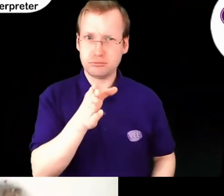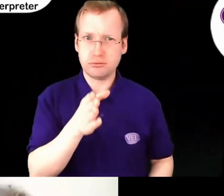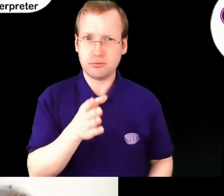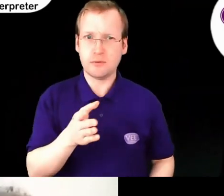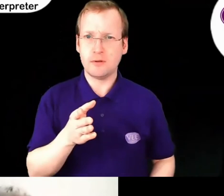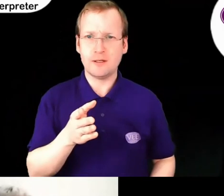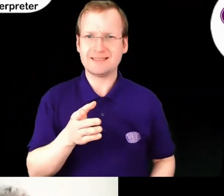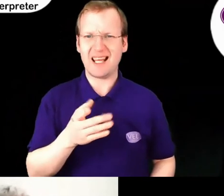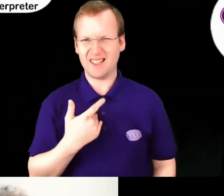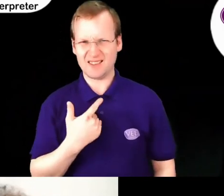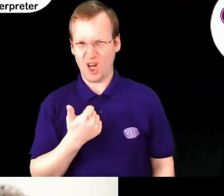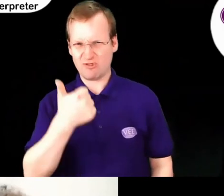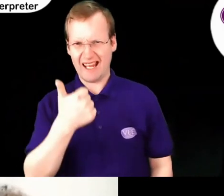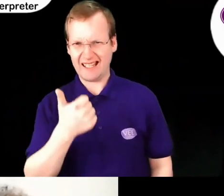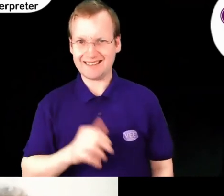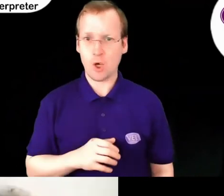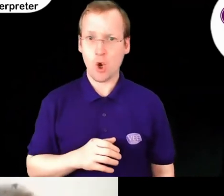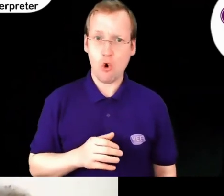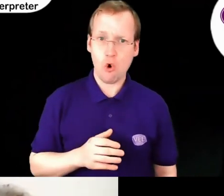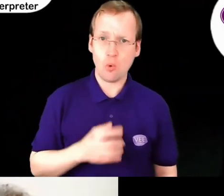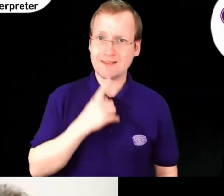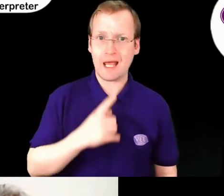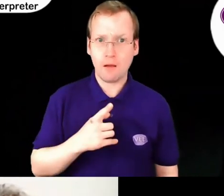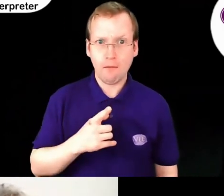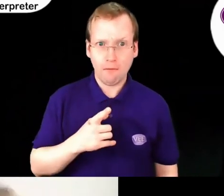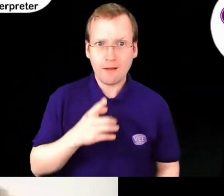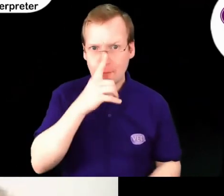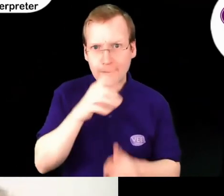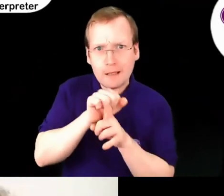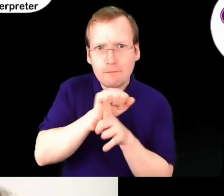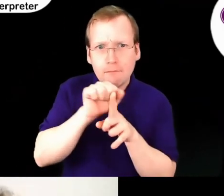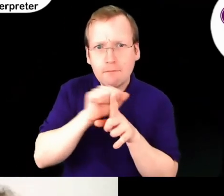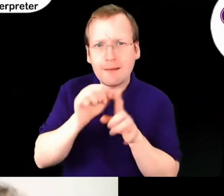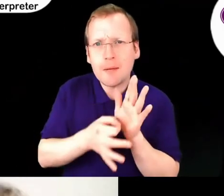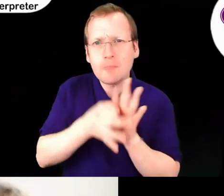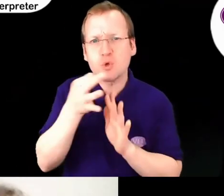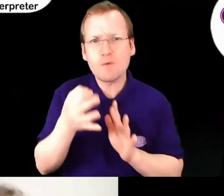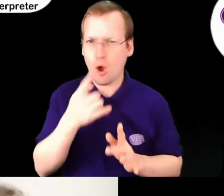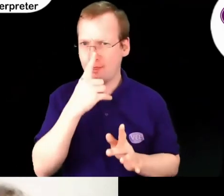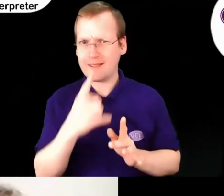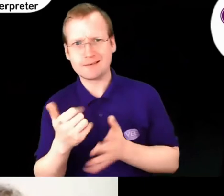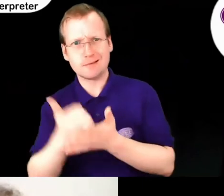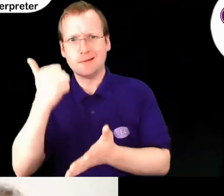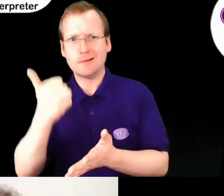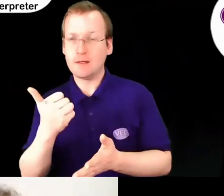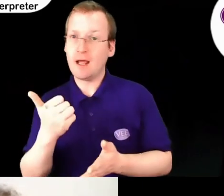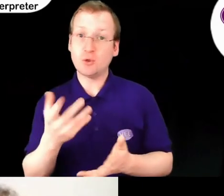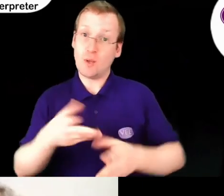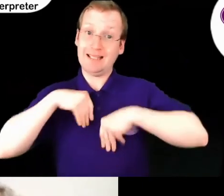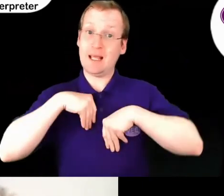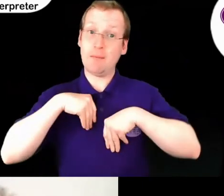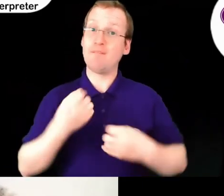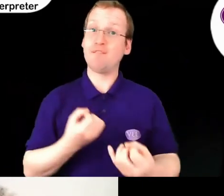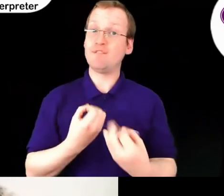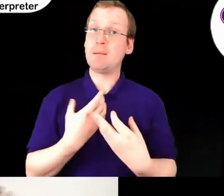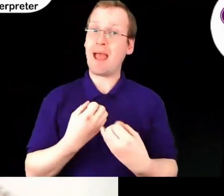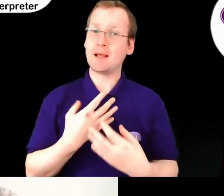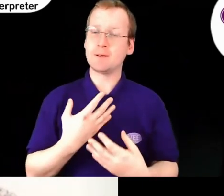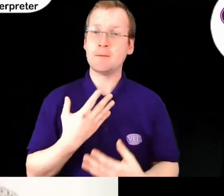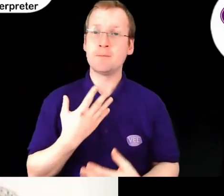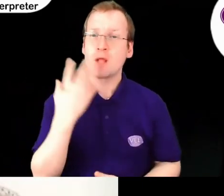it's not very great, or this could be improved, or this is quite good. And you take it. You know, the Holy Spirit is